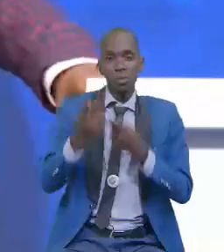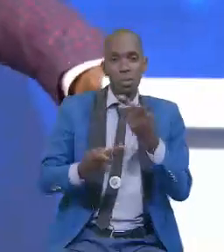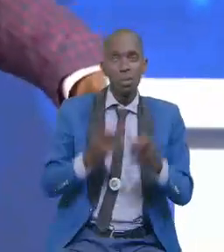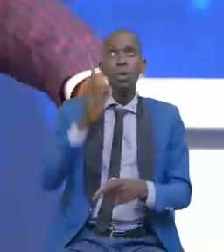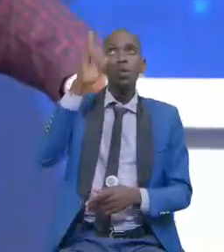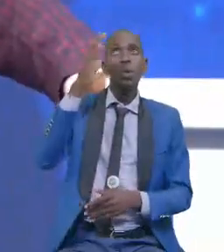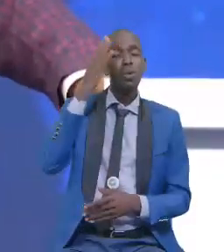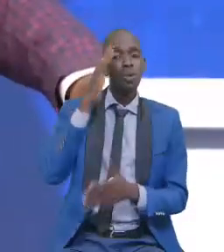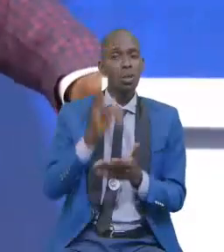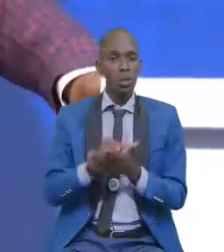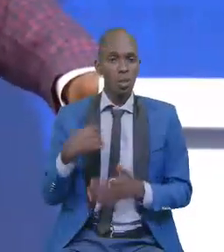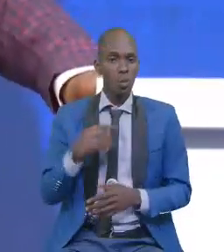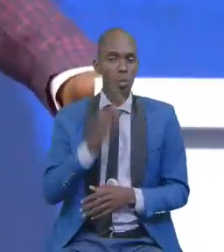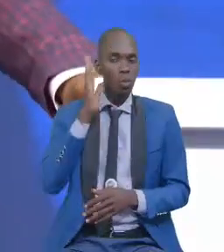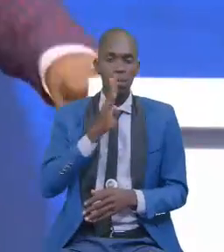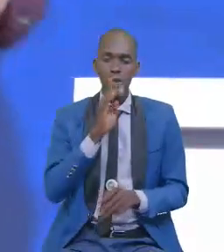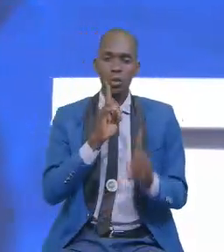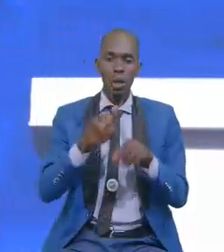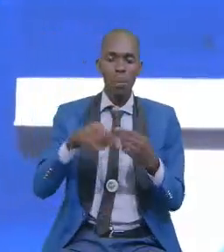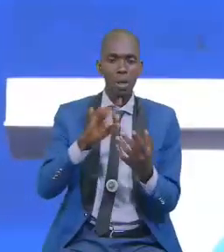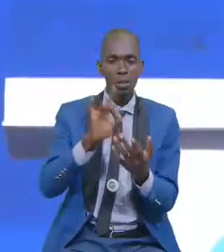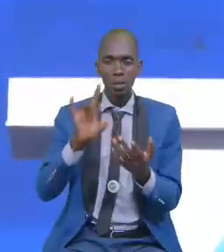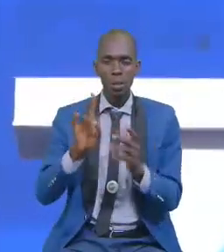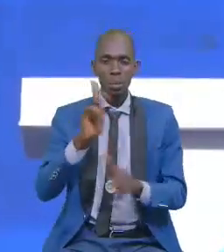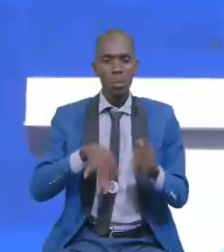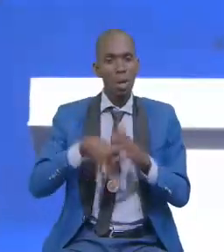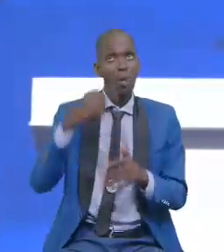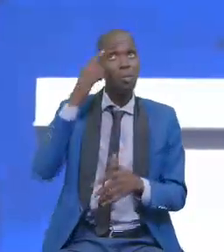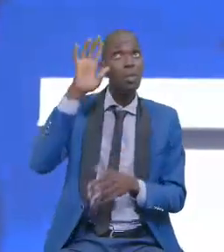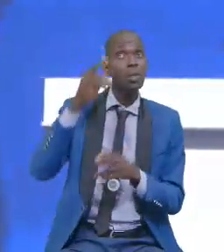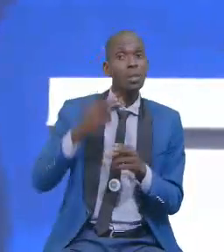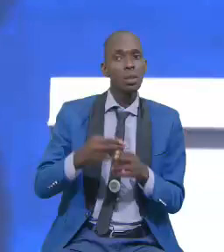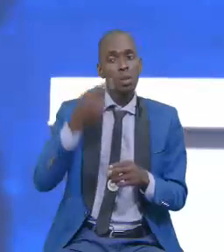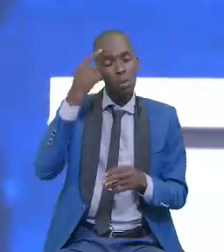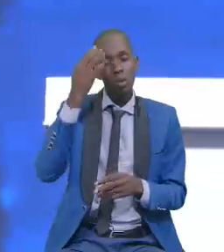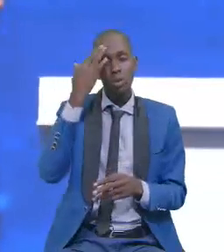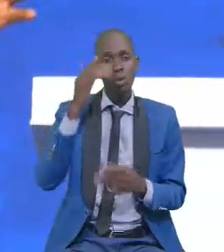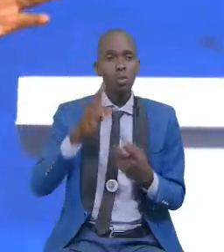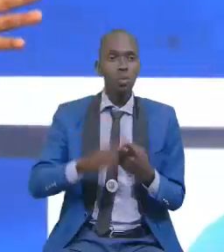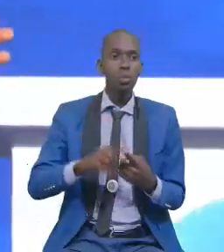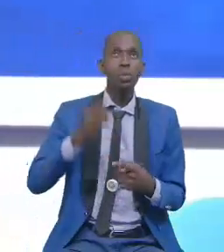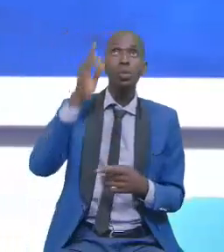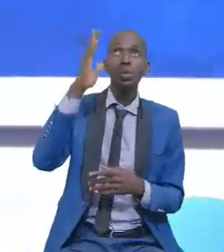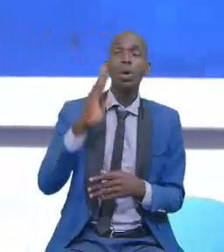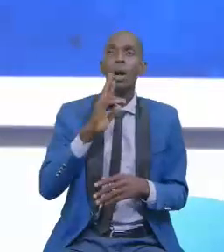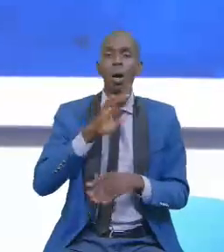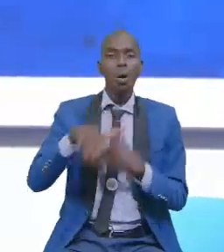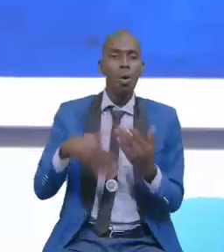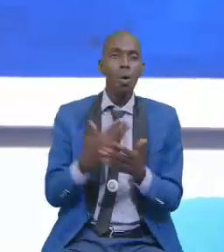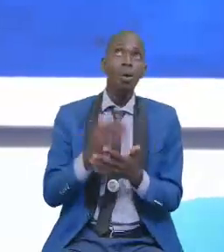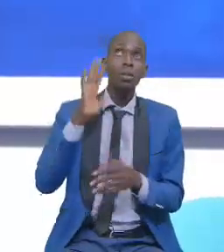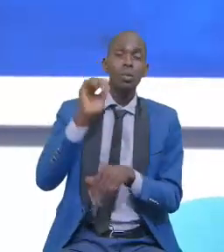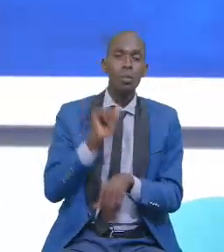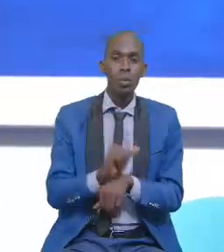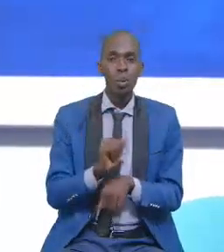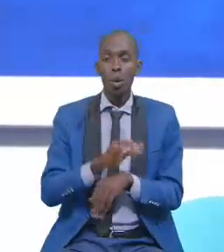about his choosing out people for his name, because known unto God are all his works, all that we're doing